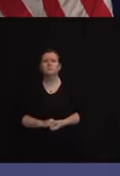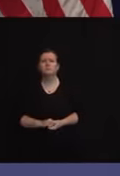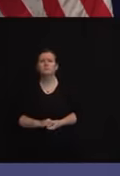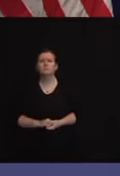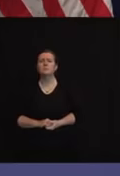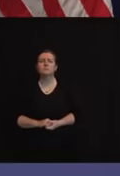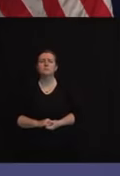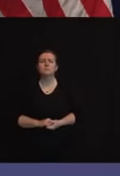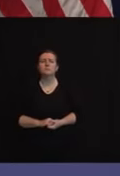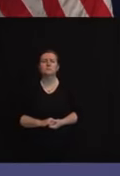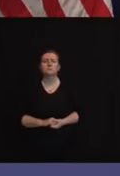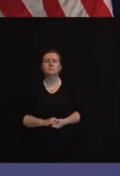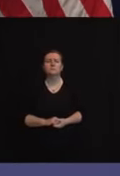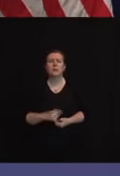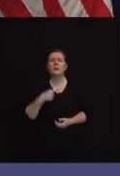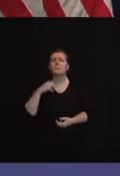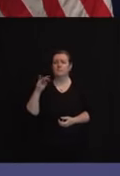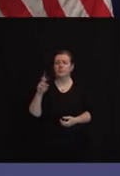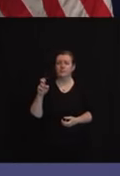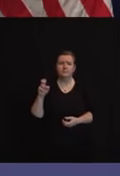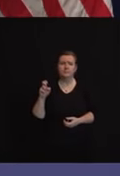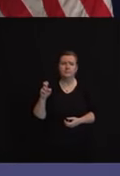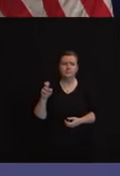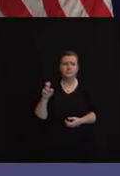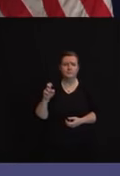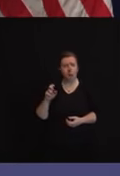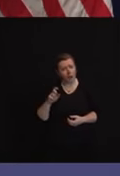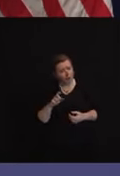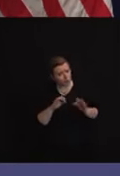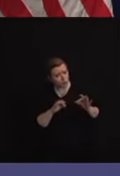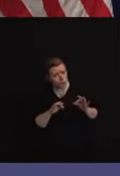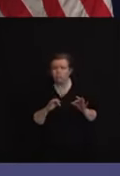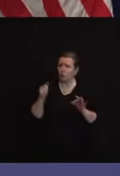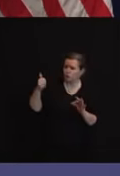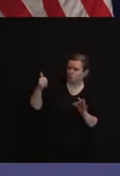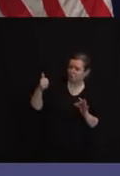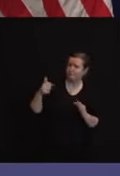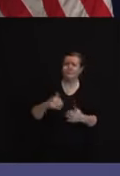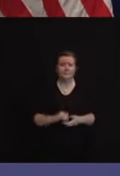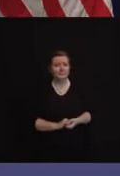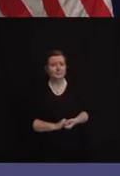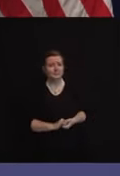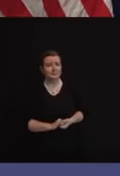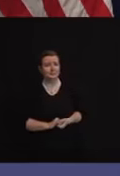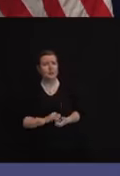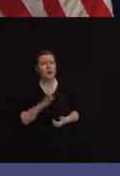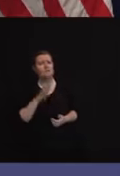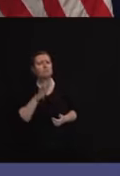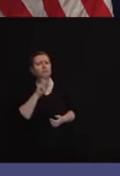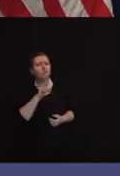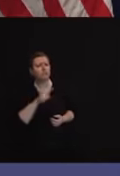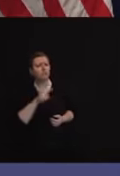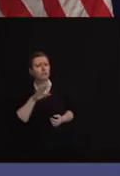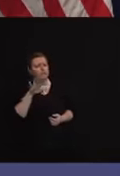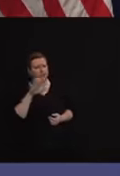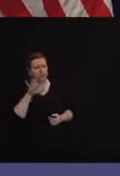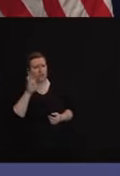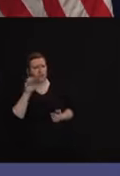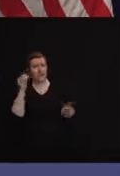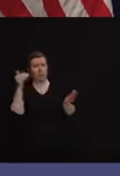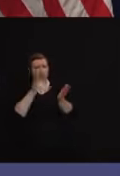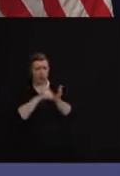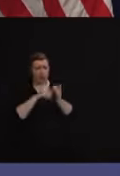it's Mike Catalini from the Mike, AP. I didn't recognize you. How are you? Good, sir, thanks. I just wanted to ask, so the 550,000 test